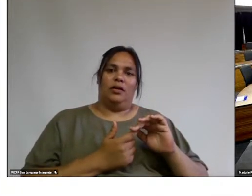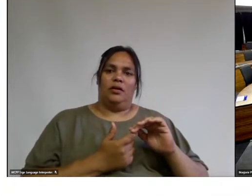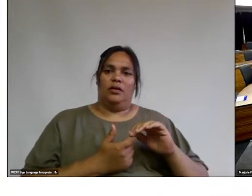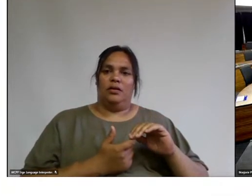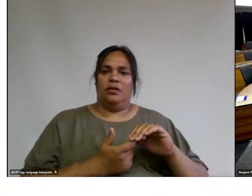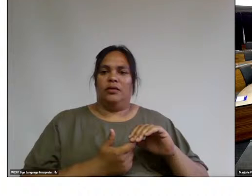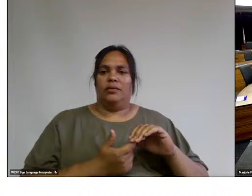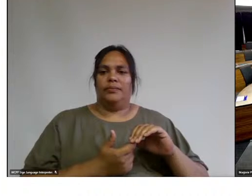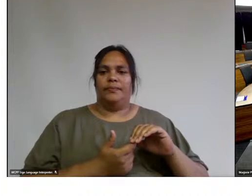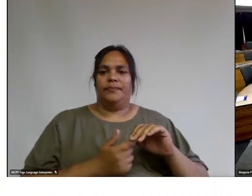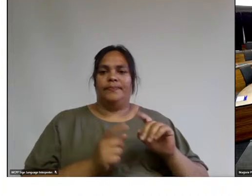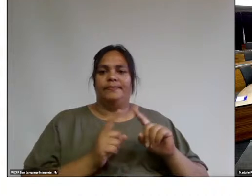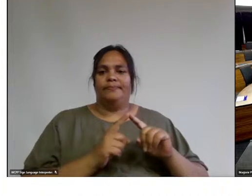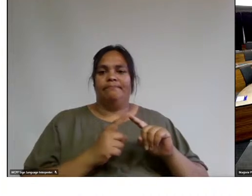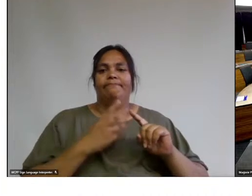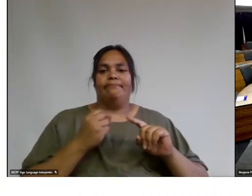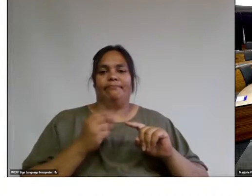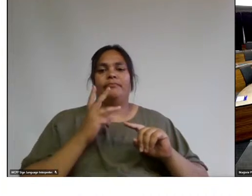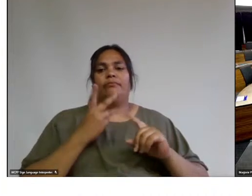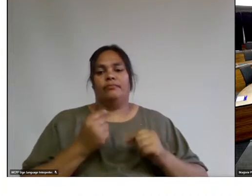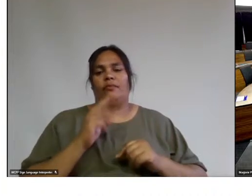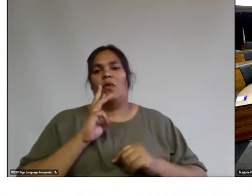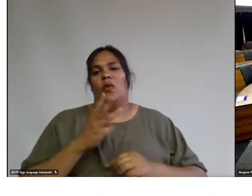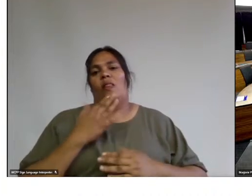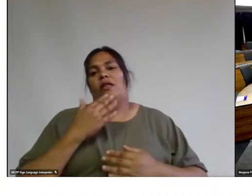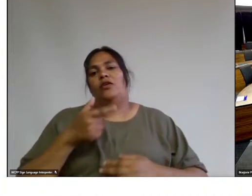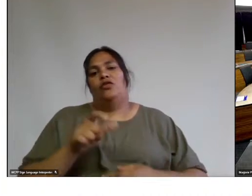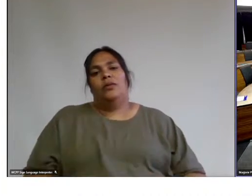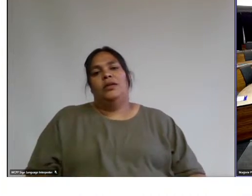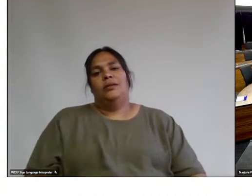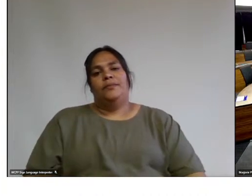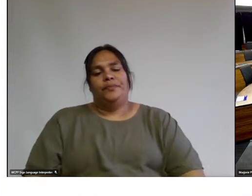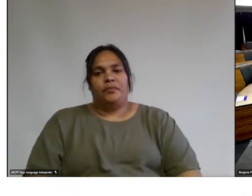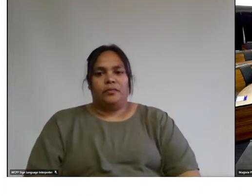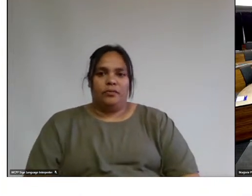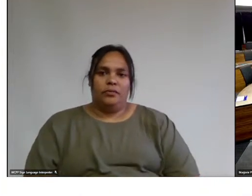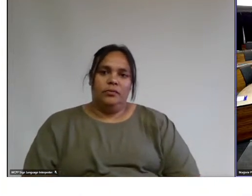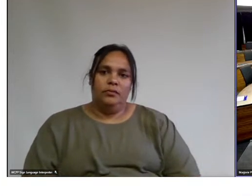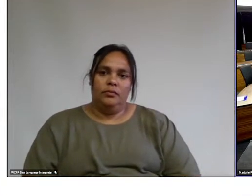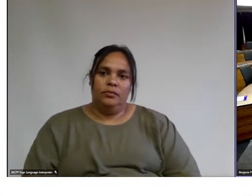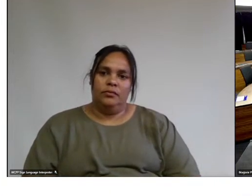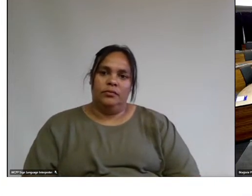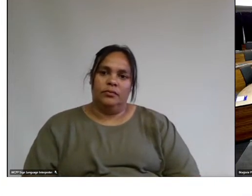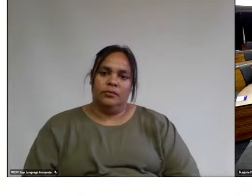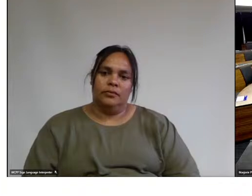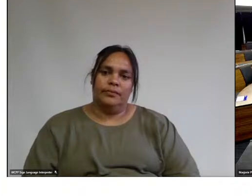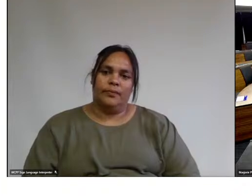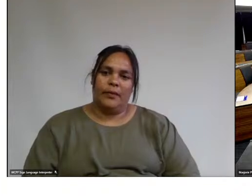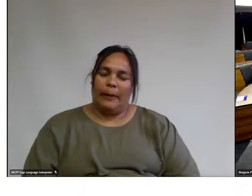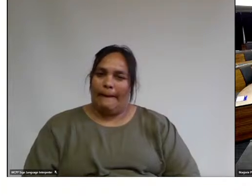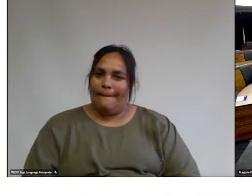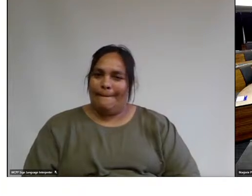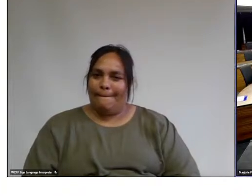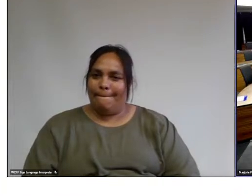I'll pose them. Thank you, Chair. Thank you very much. Honorable America.